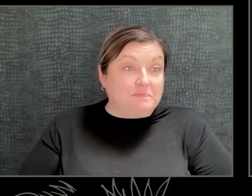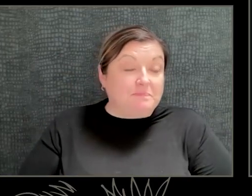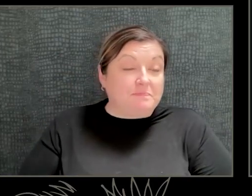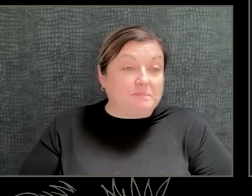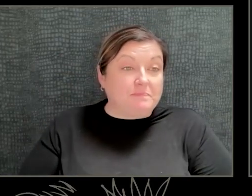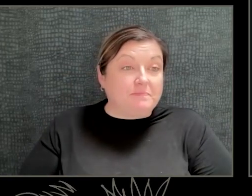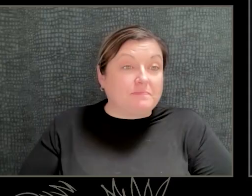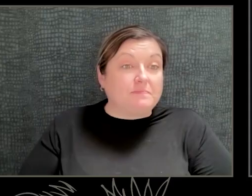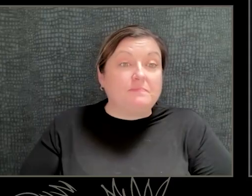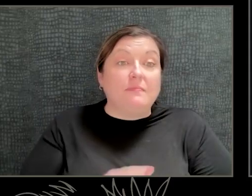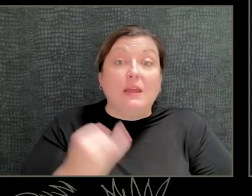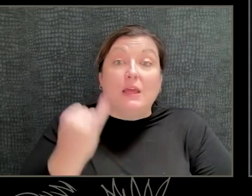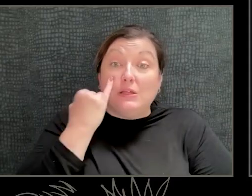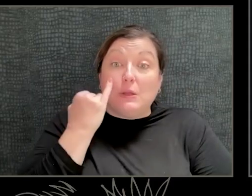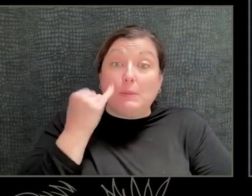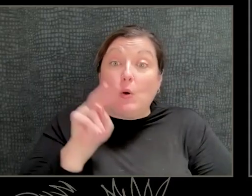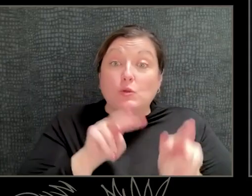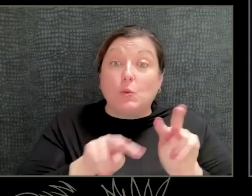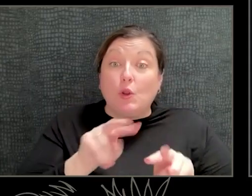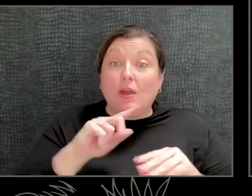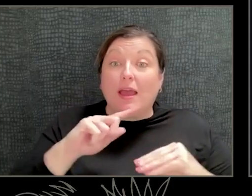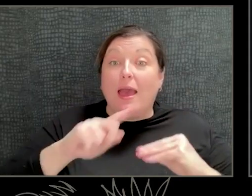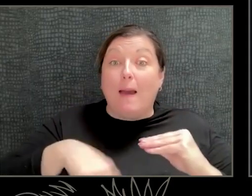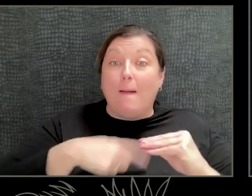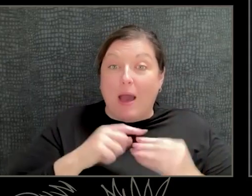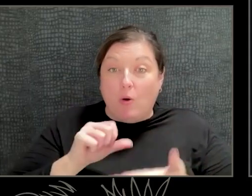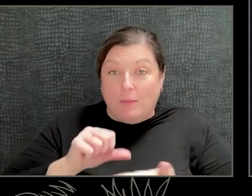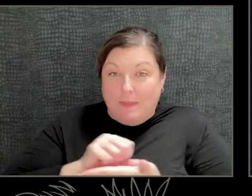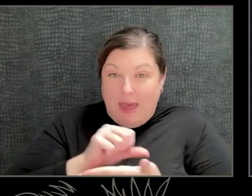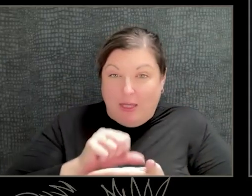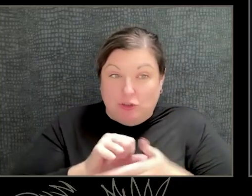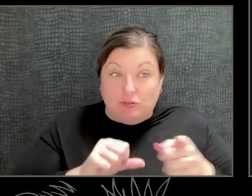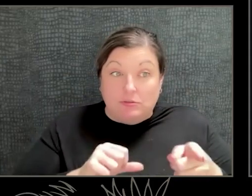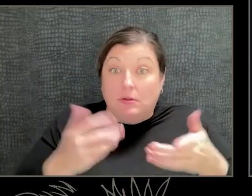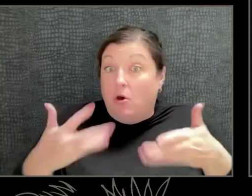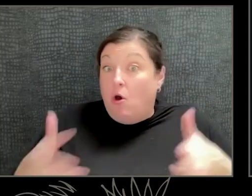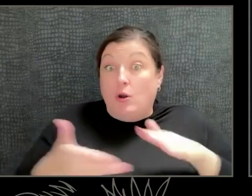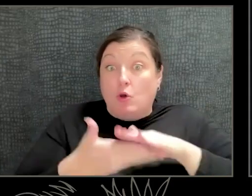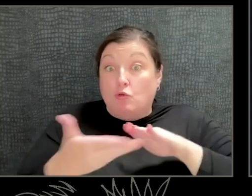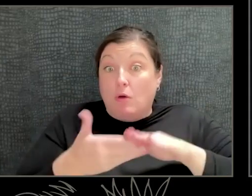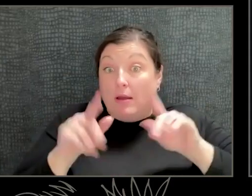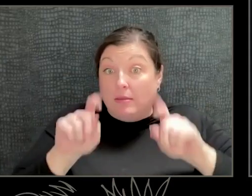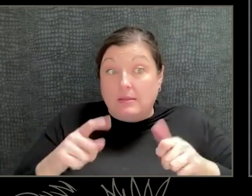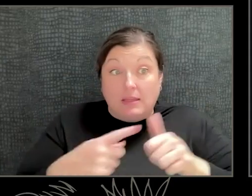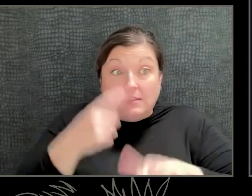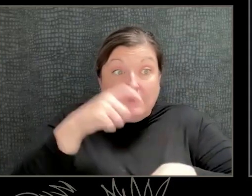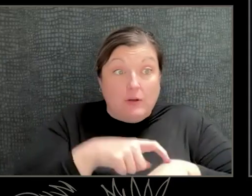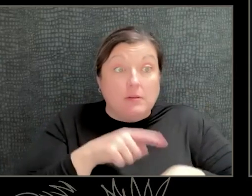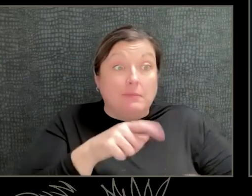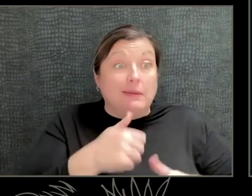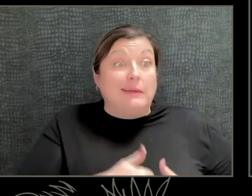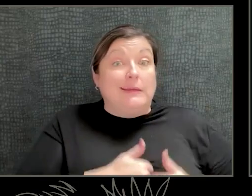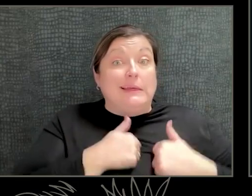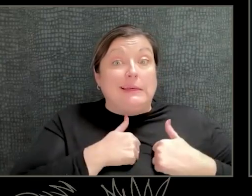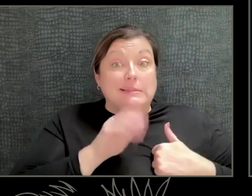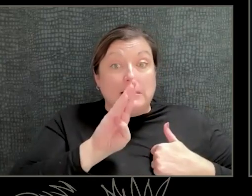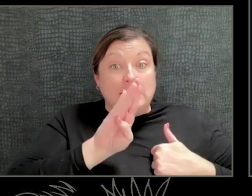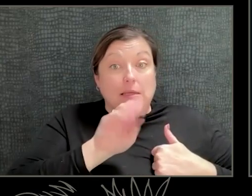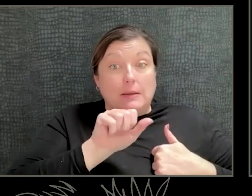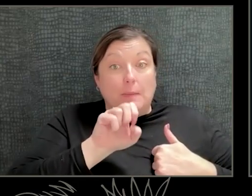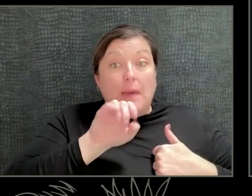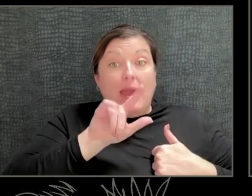So let's say we're looking at the About page, and I've already run the test for the first time, and this is the existing baseline that's in our